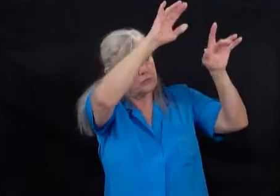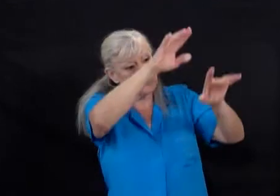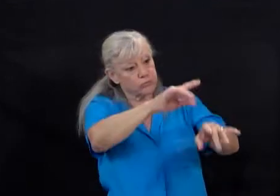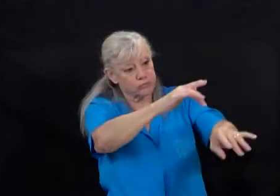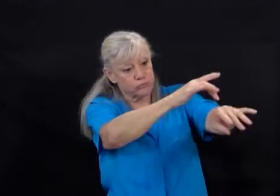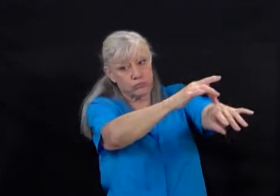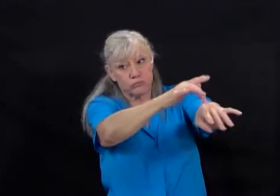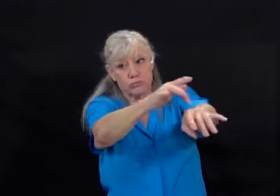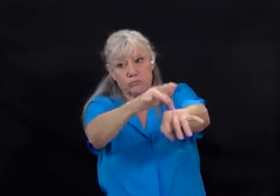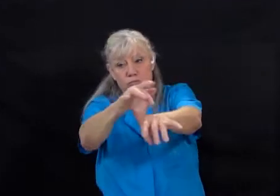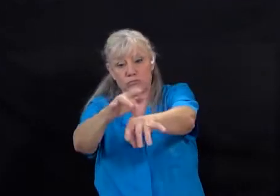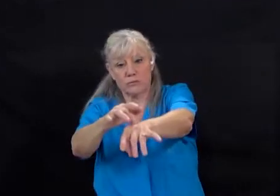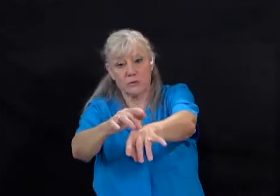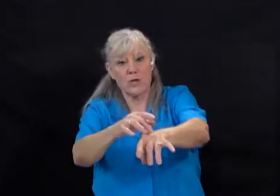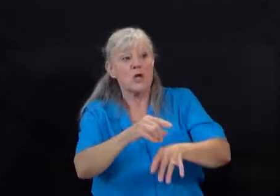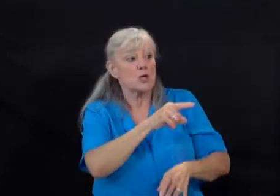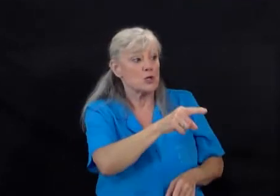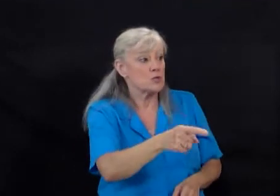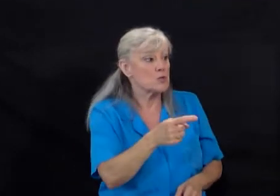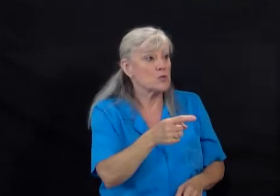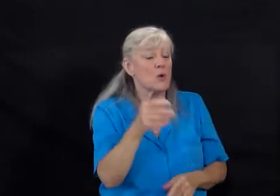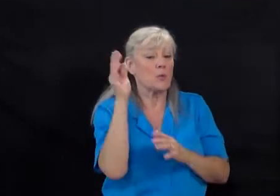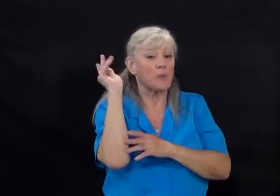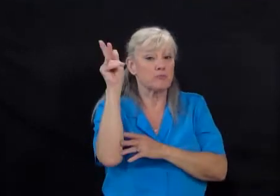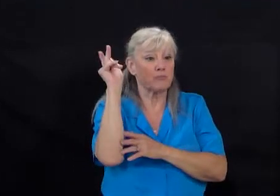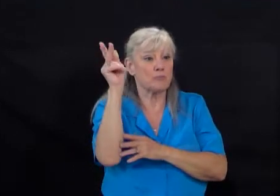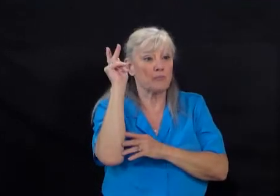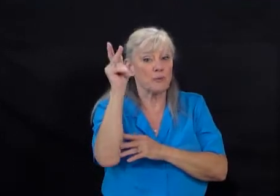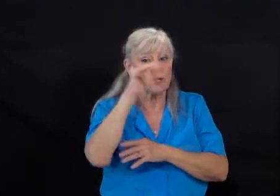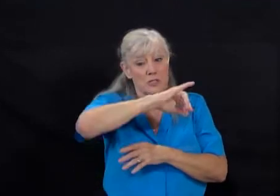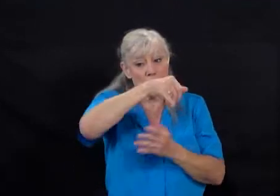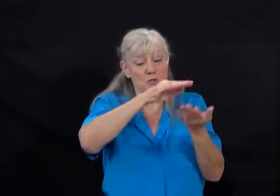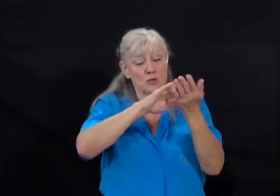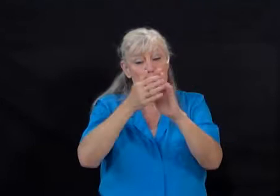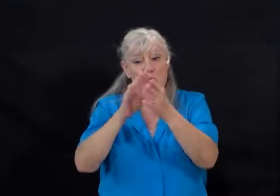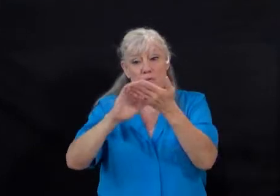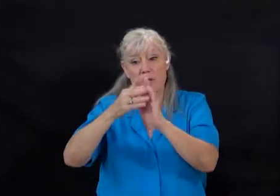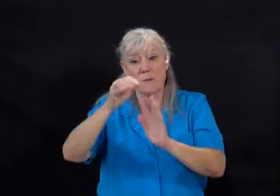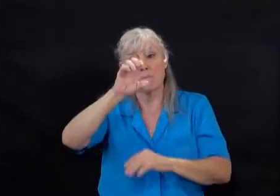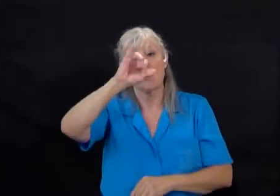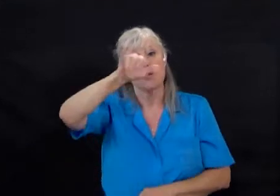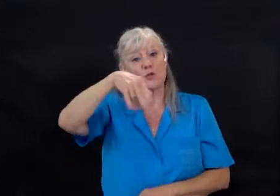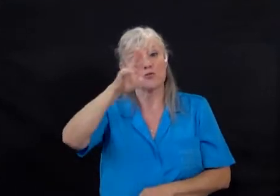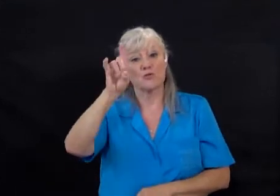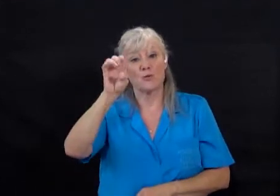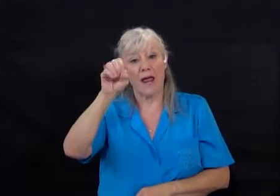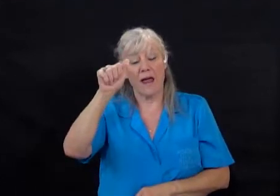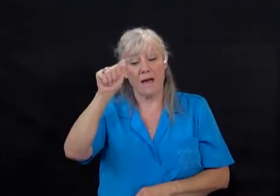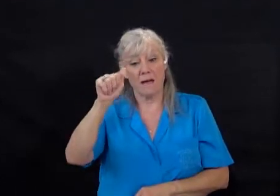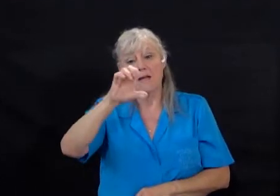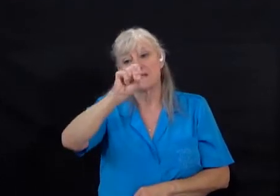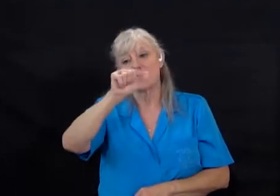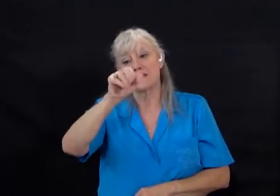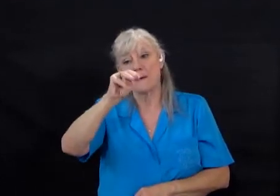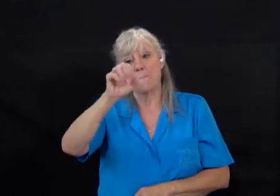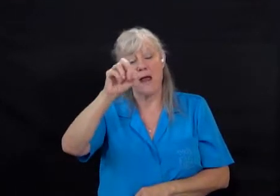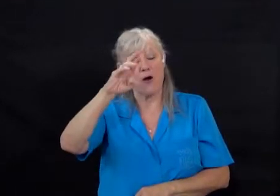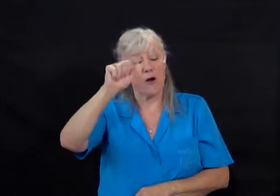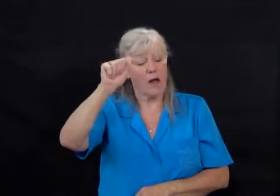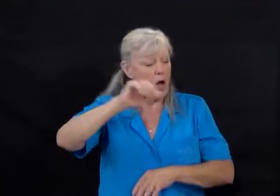my witnesses in Jerusalem, throughout Judea and Samaria, and to the ends of the